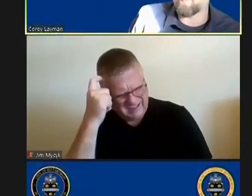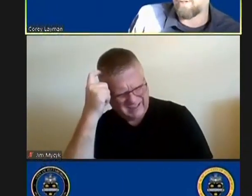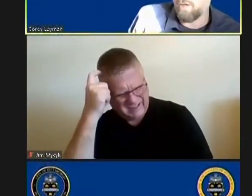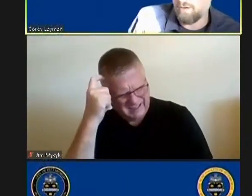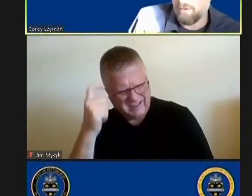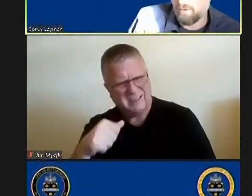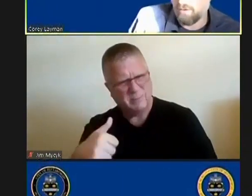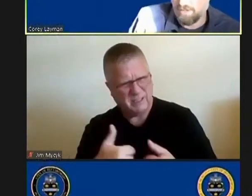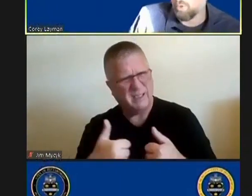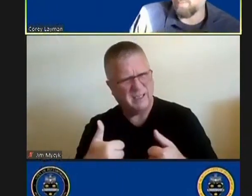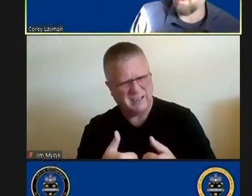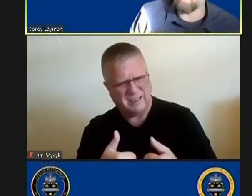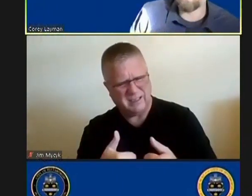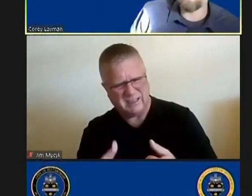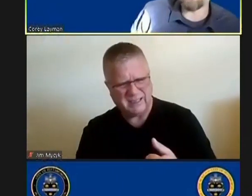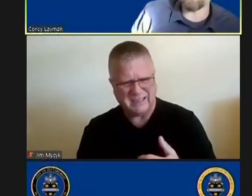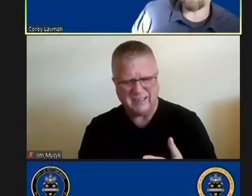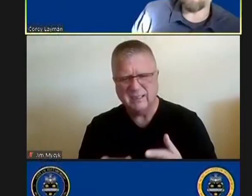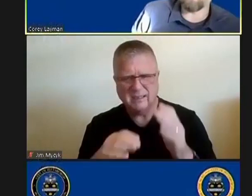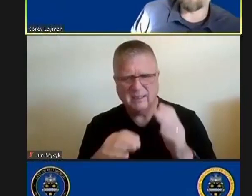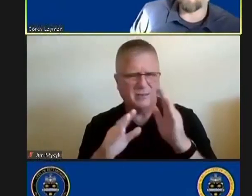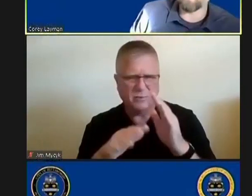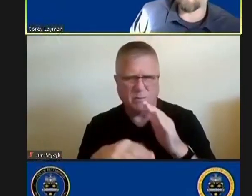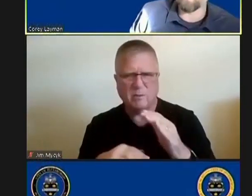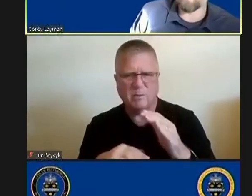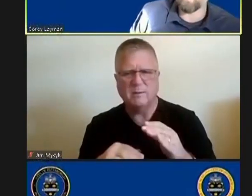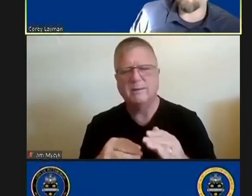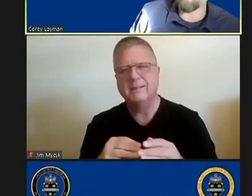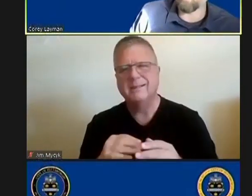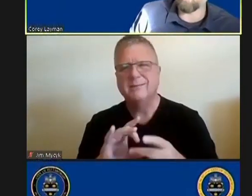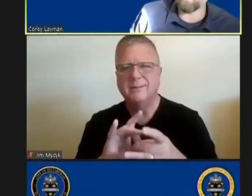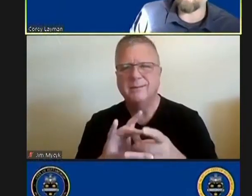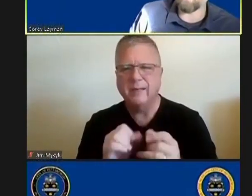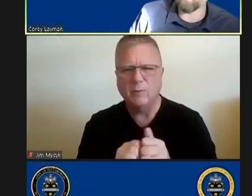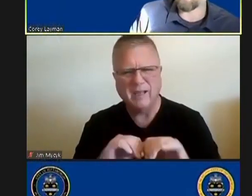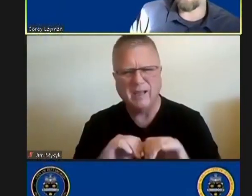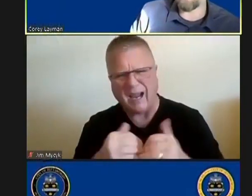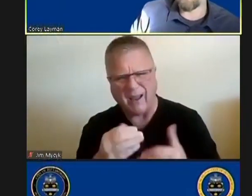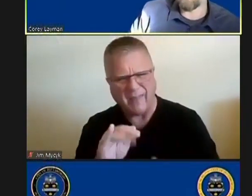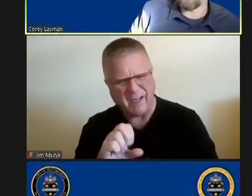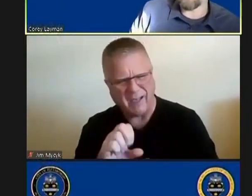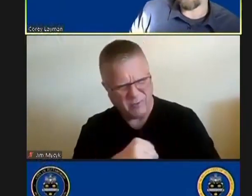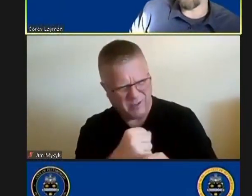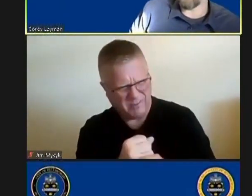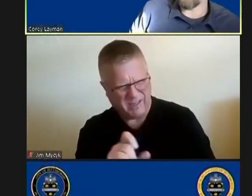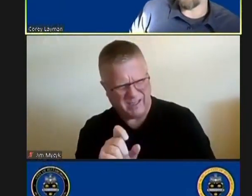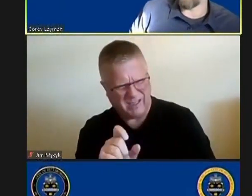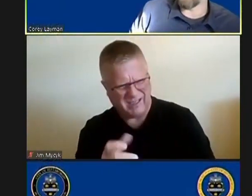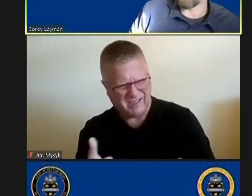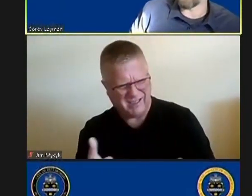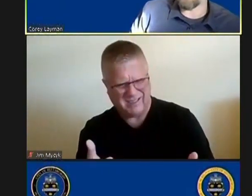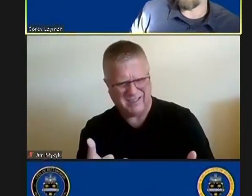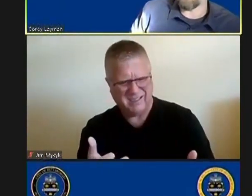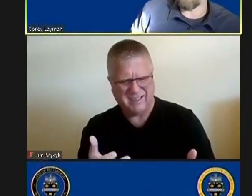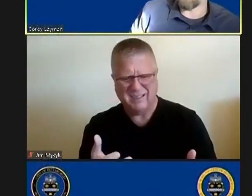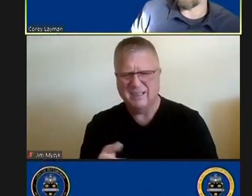challenges, caused some trouble in terms of how the code was constructed.